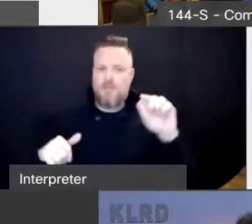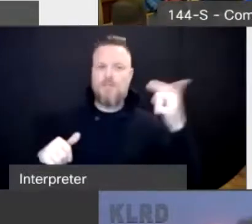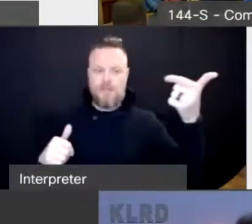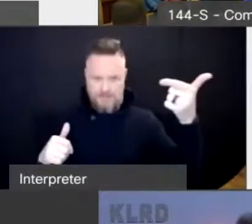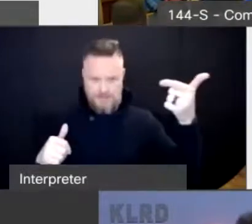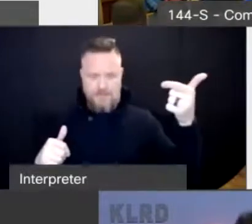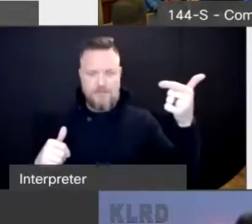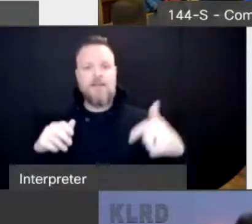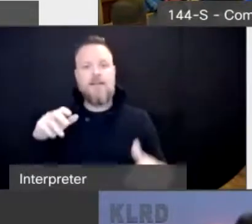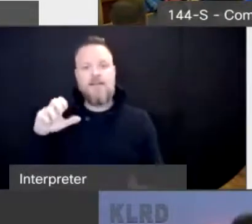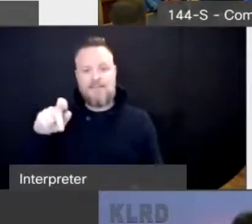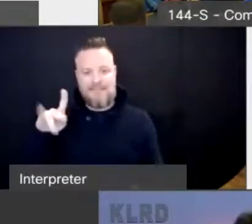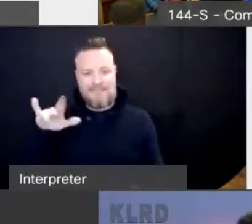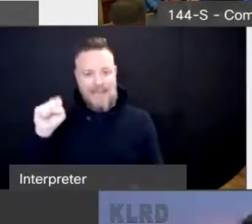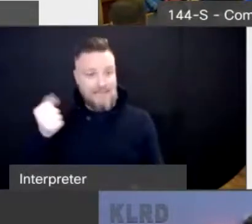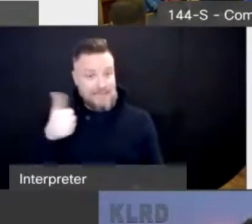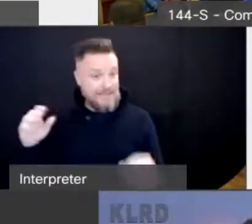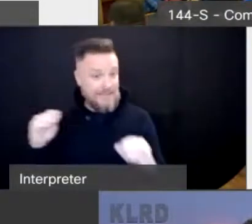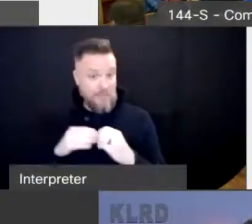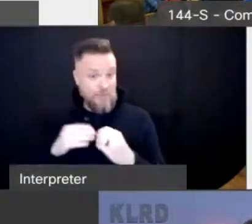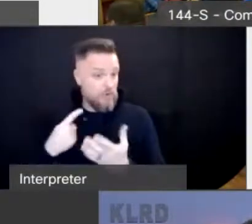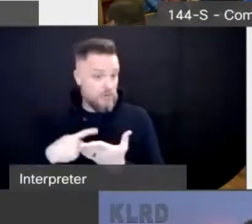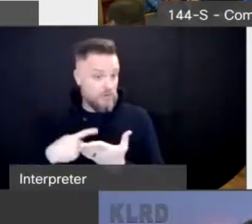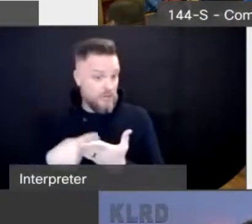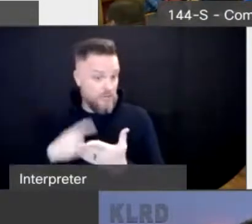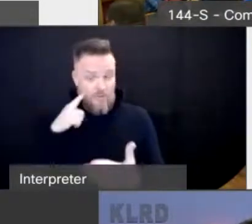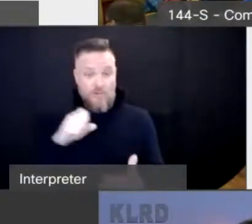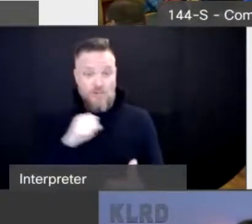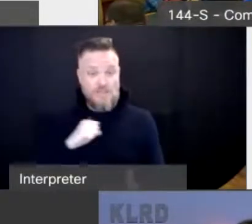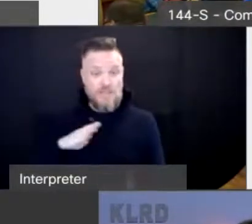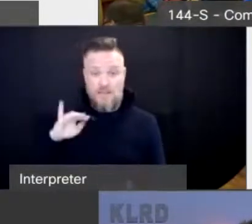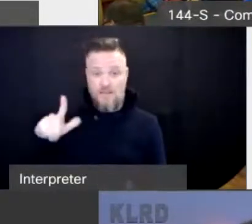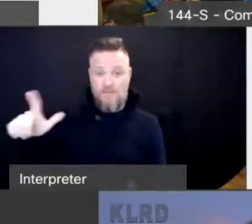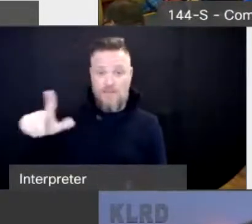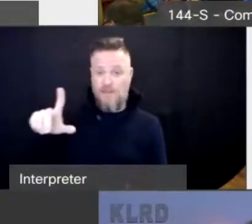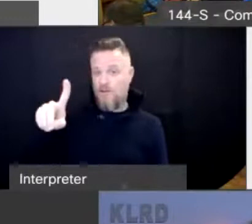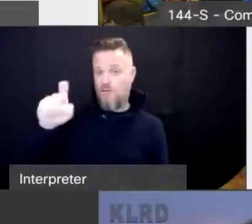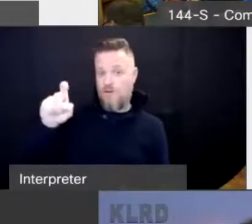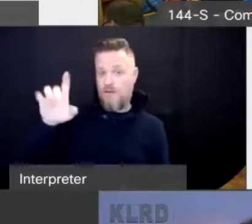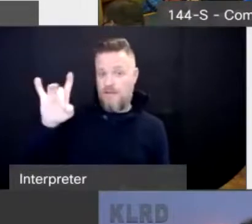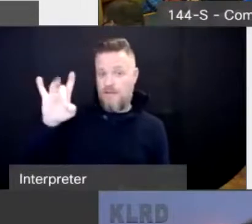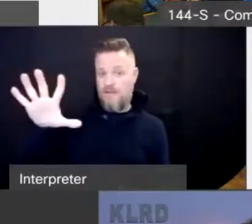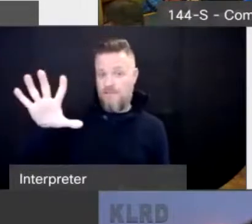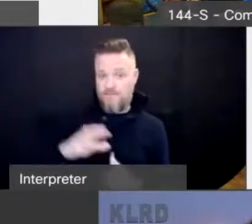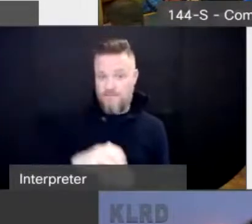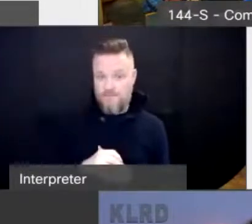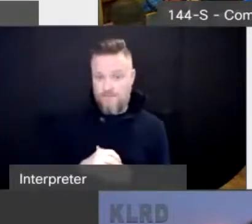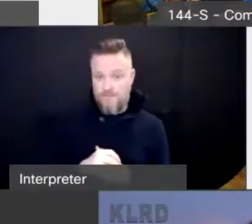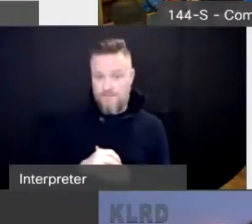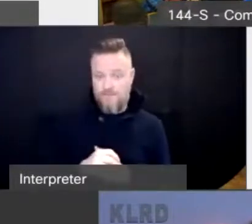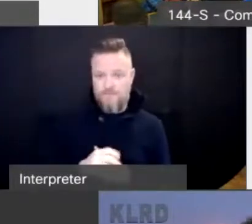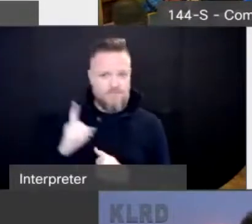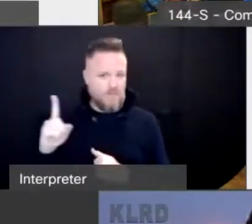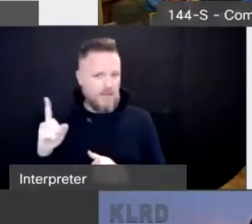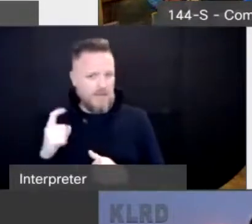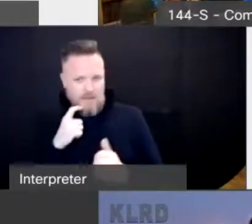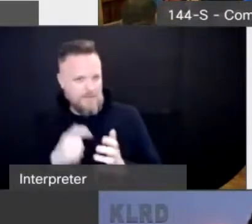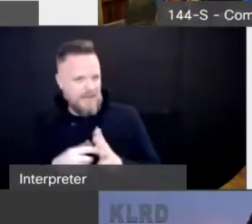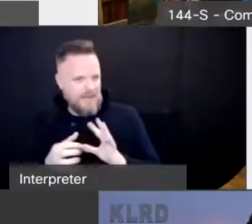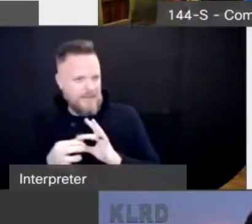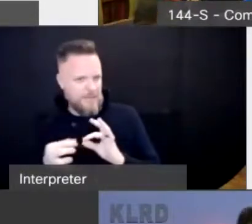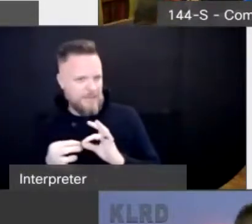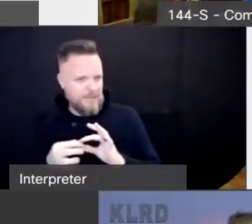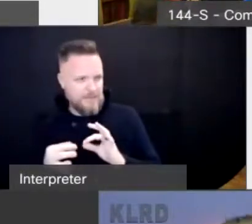Sykes. Is there any further discussion on Senate Bill 185? I'll just make a comment. If I may.